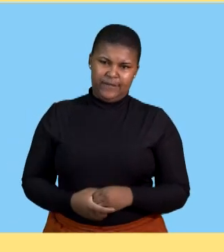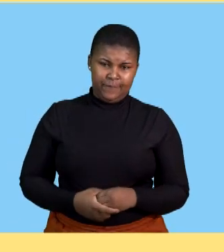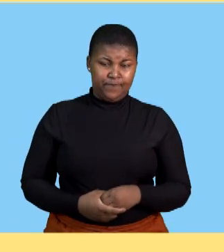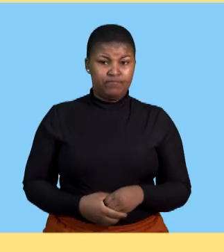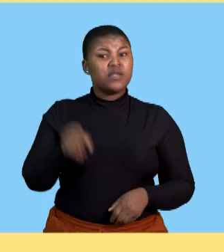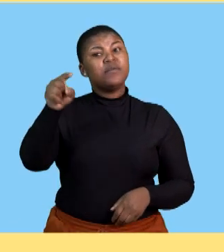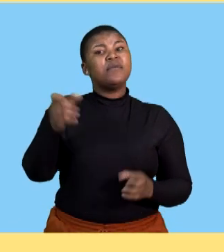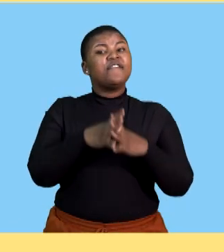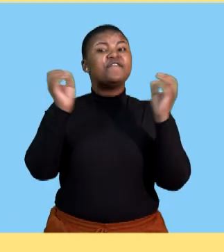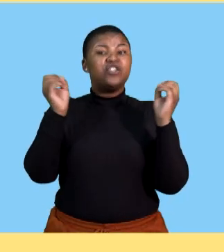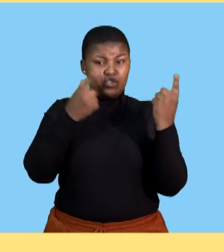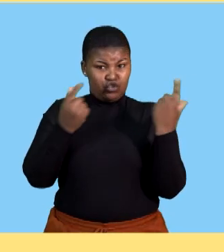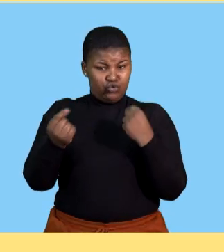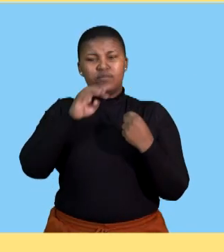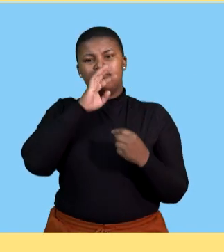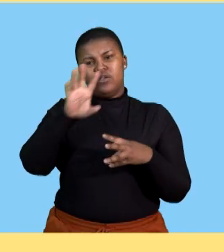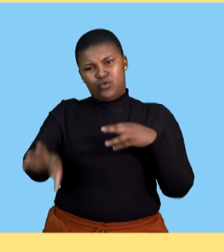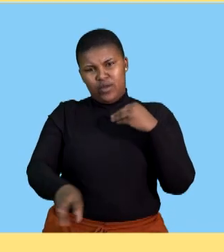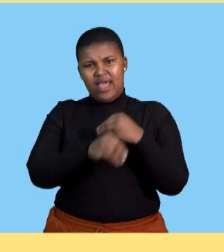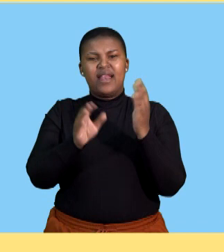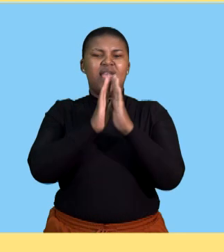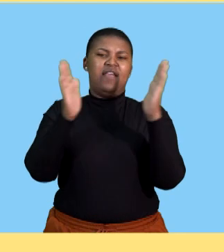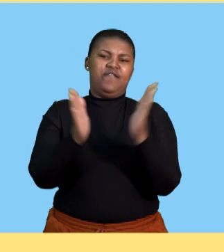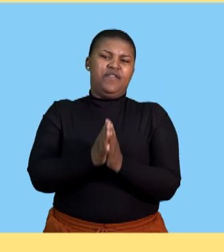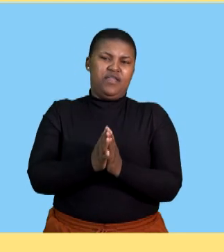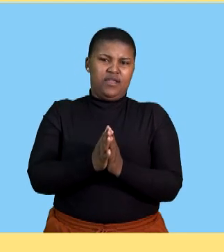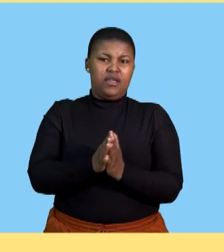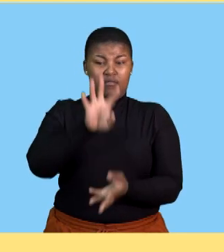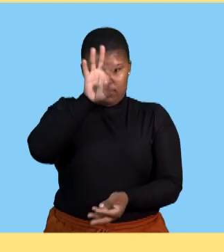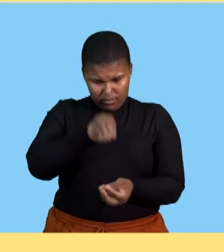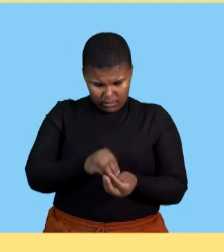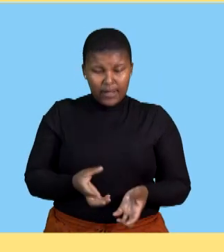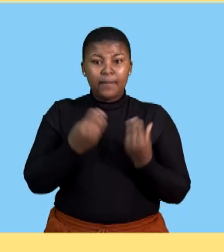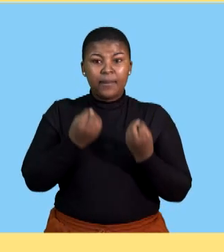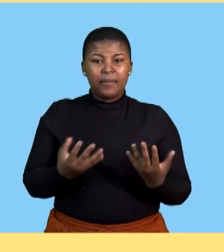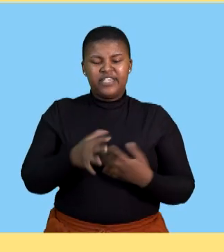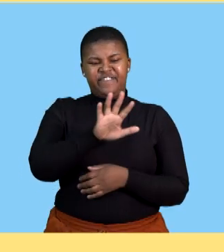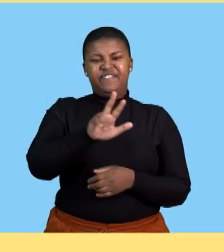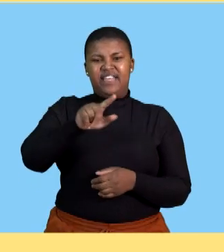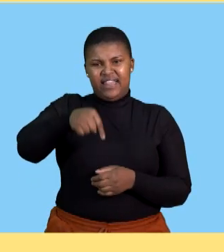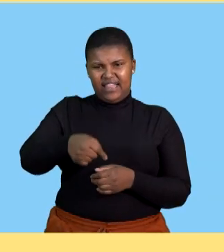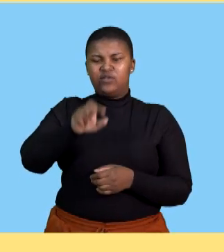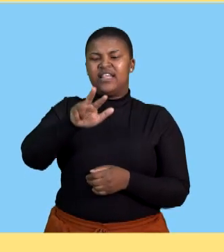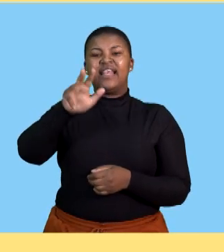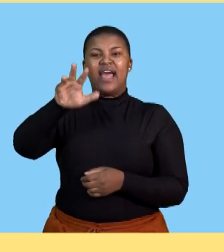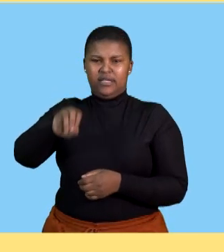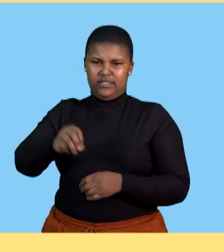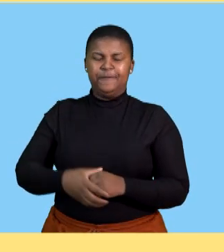6,630. When you have done that then, you add everything here and you end up with